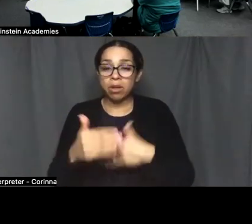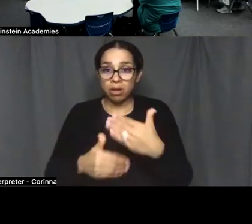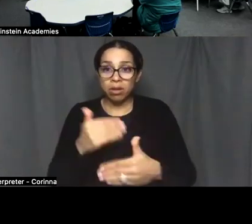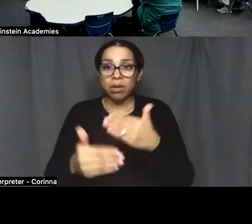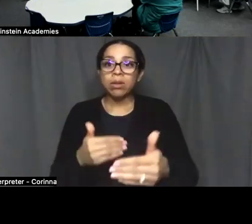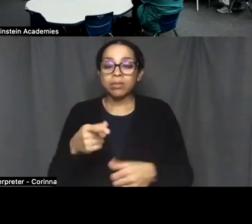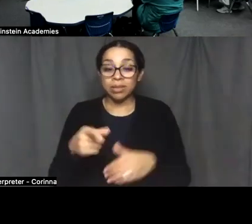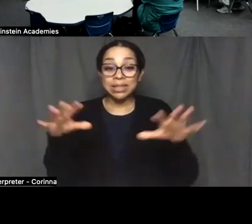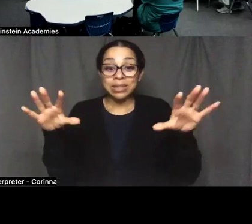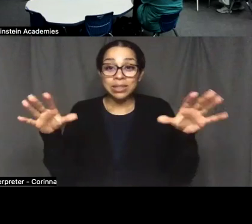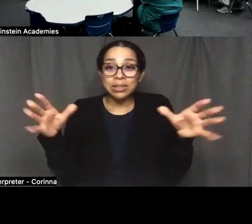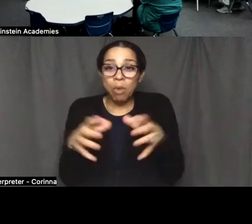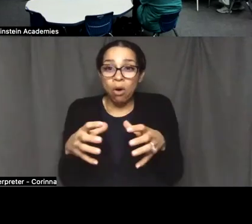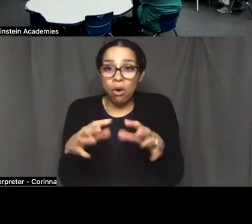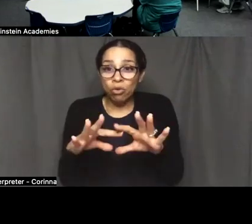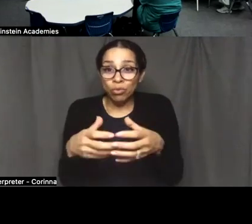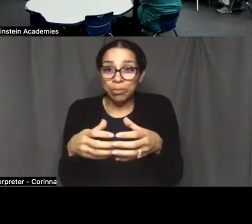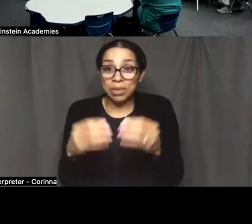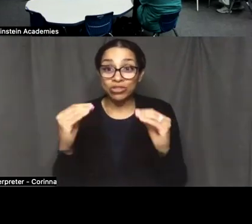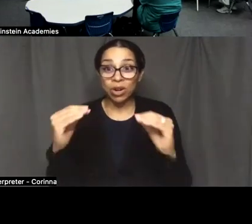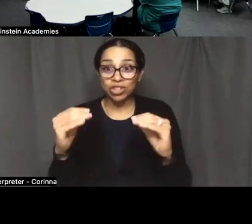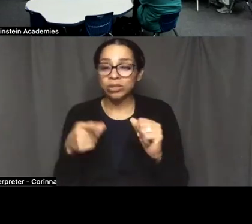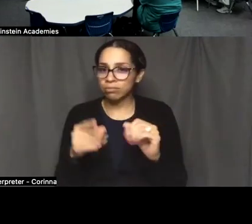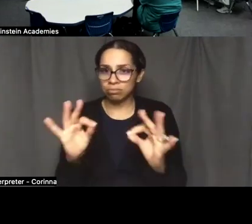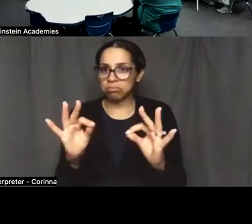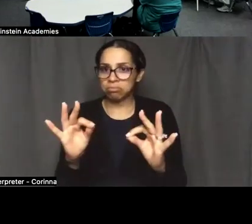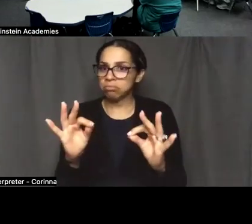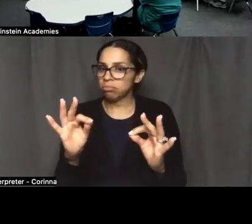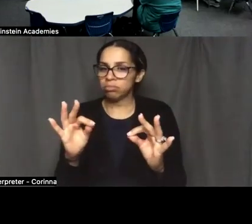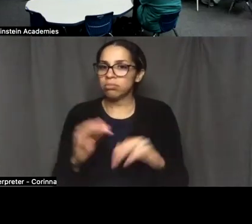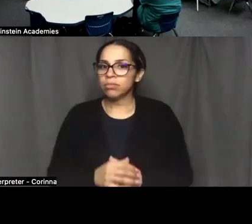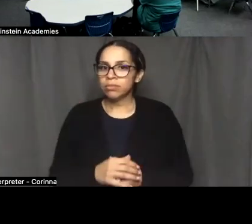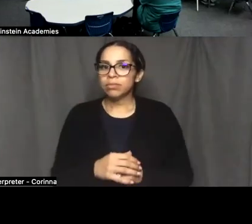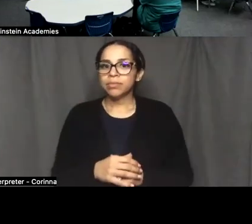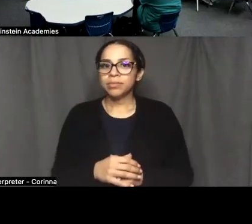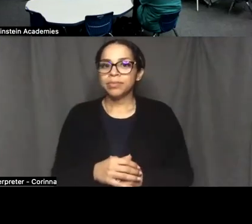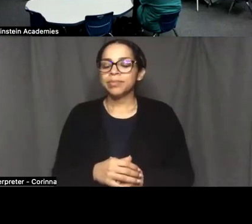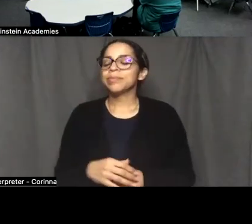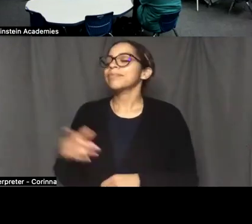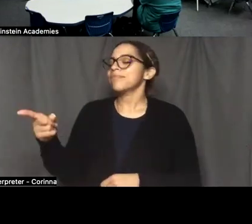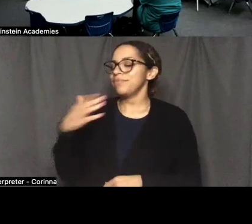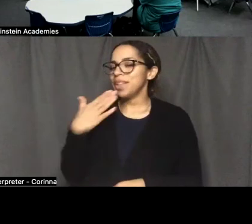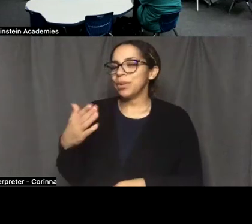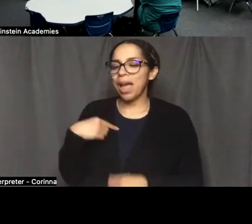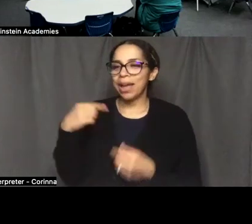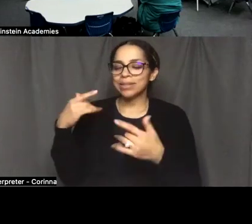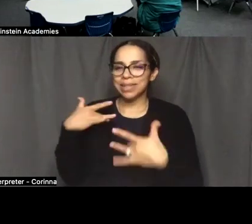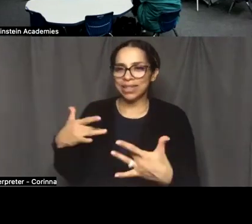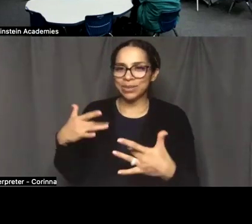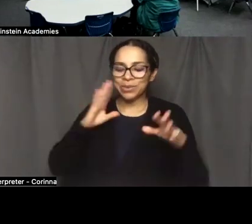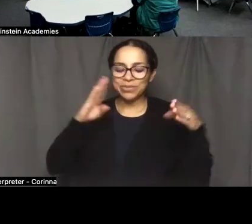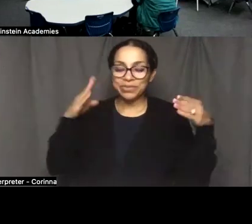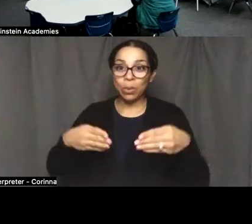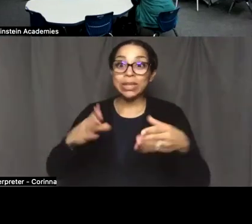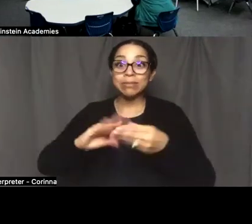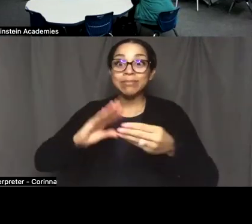it in. Thank you for pointing that out. I tend to focus on the students that are struggling because those are usually the students that I'm working with, but that